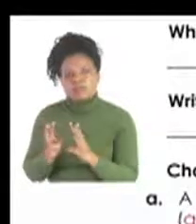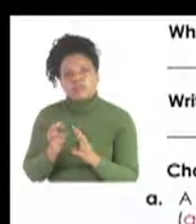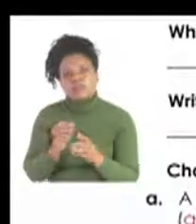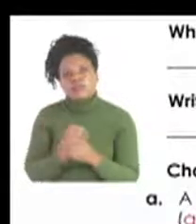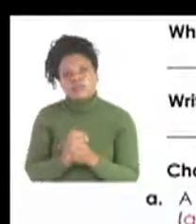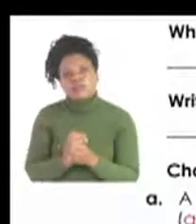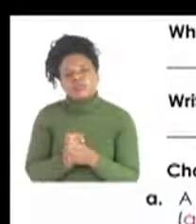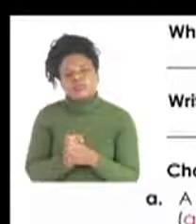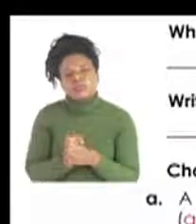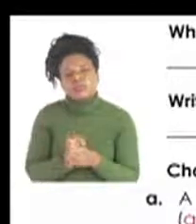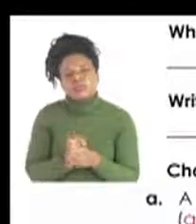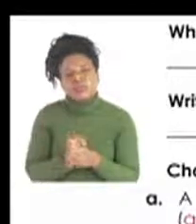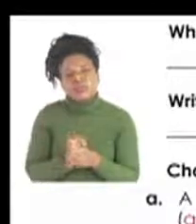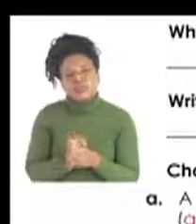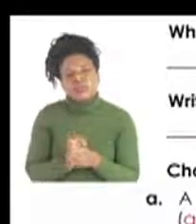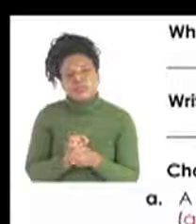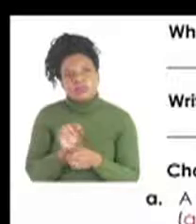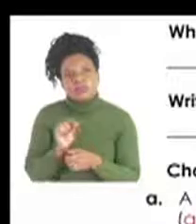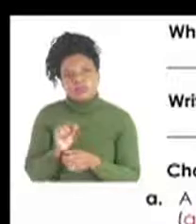own.